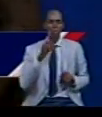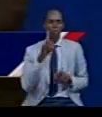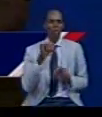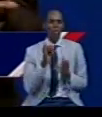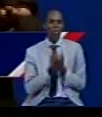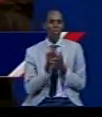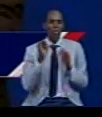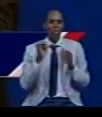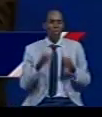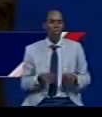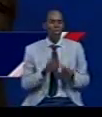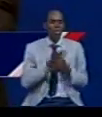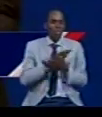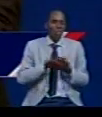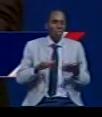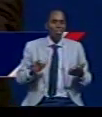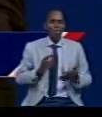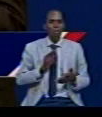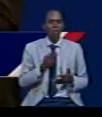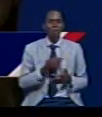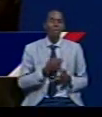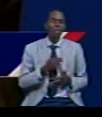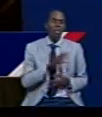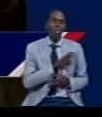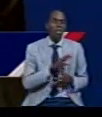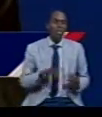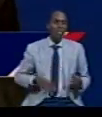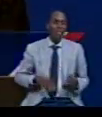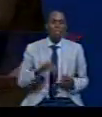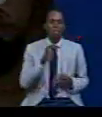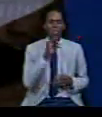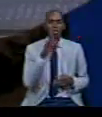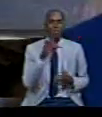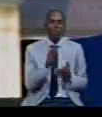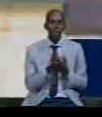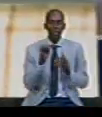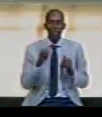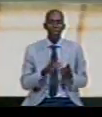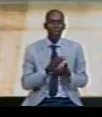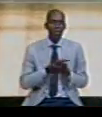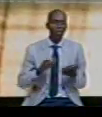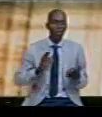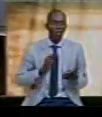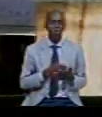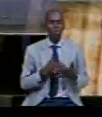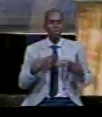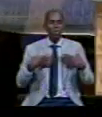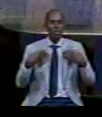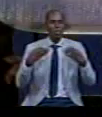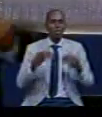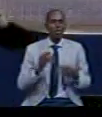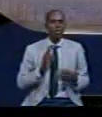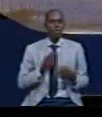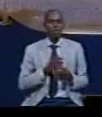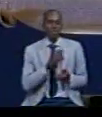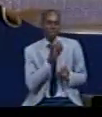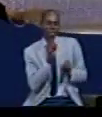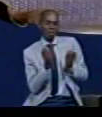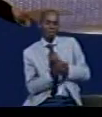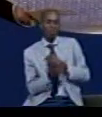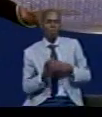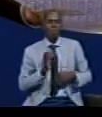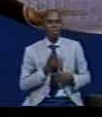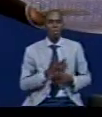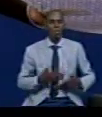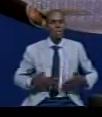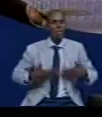us. This is the Christ that can heal us. This is the Christ that will turn our lives around. This is the Christ that